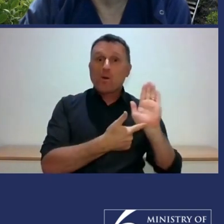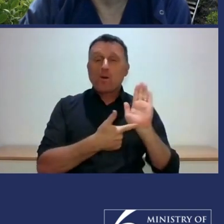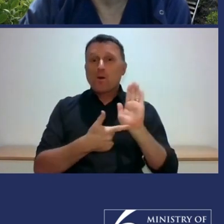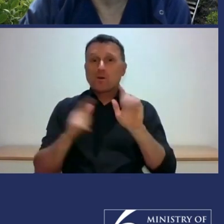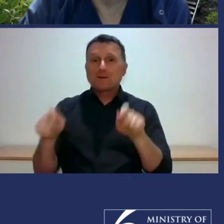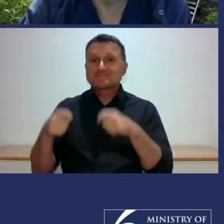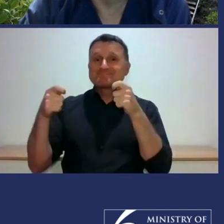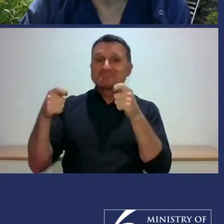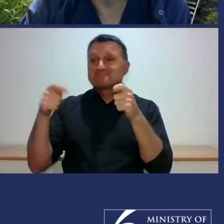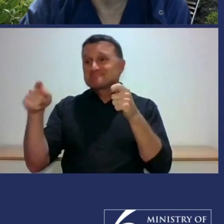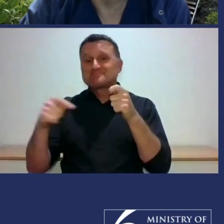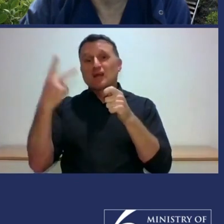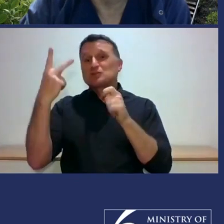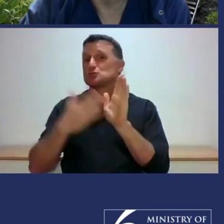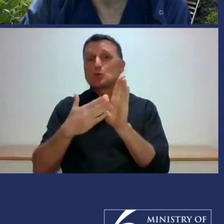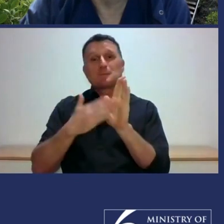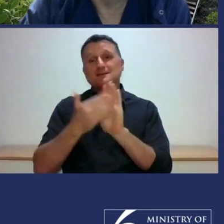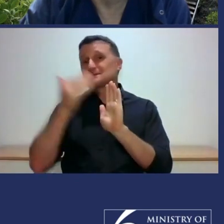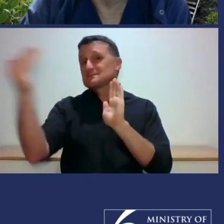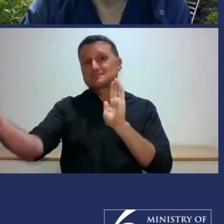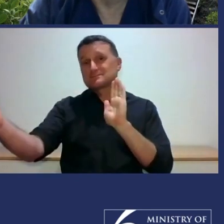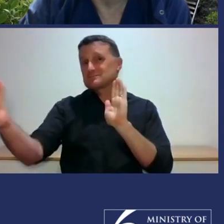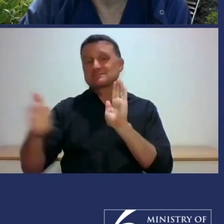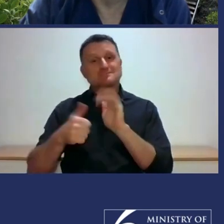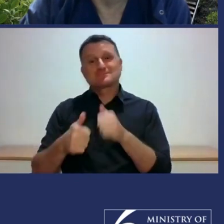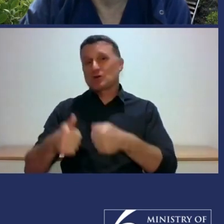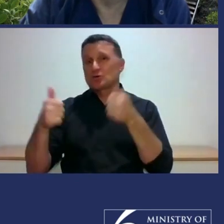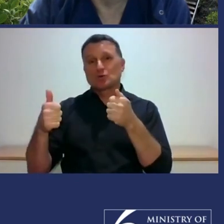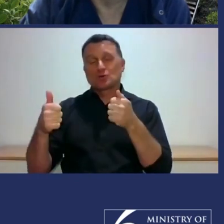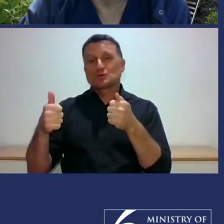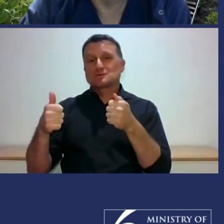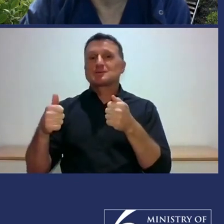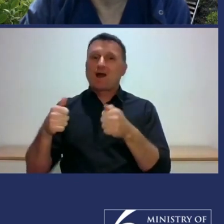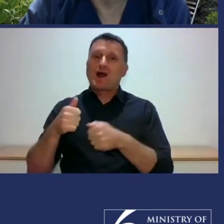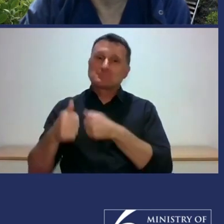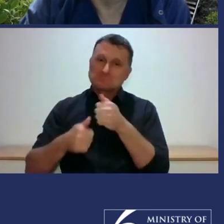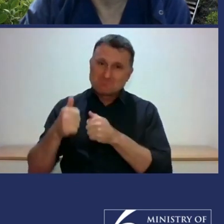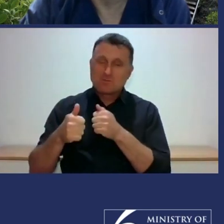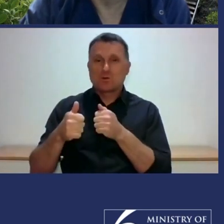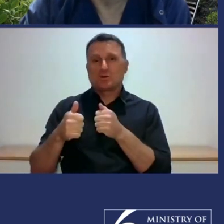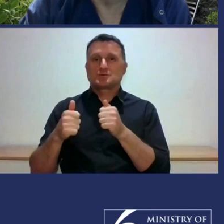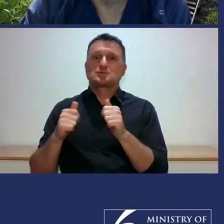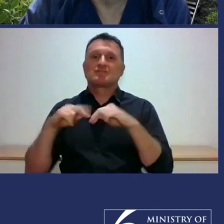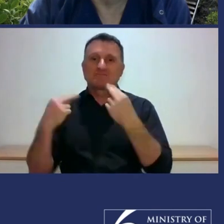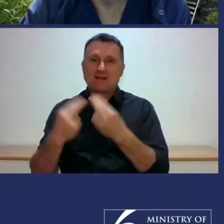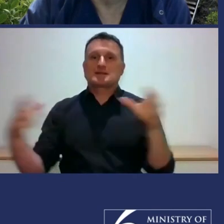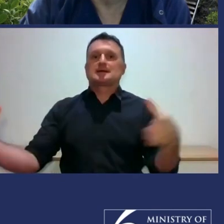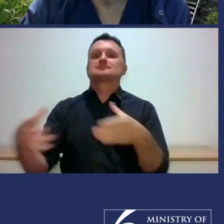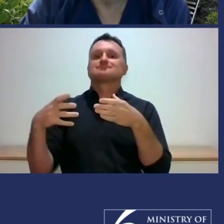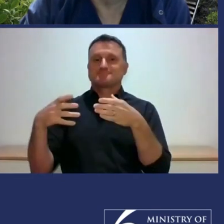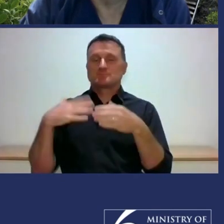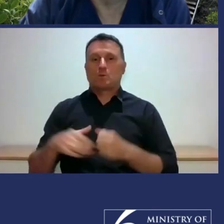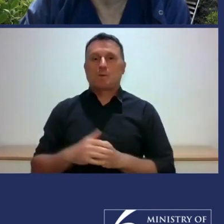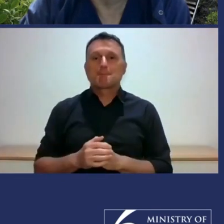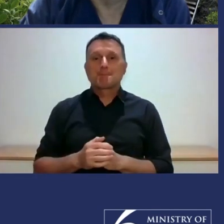2 meter distance on a picnic rug. It's not as good. It's definitely not as good. Bronwyn, you have been living